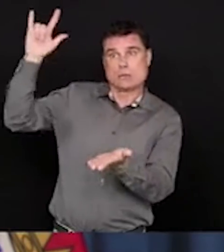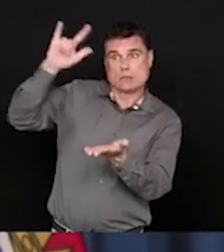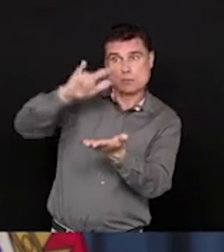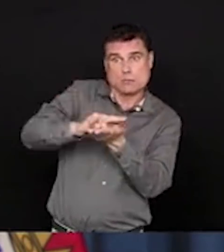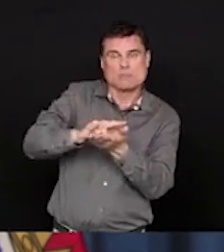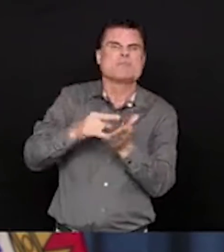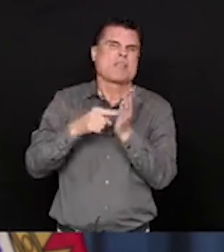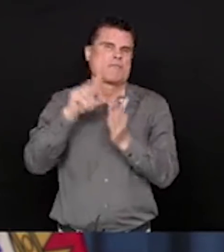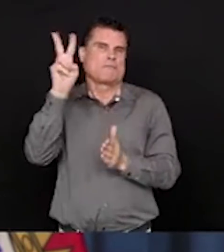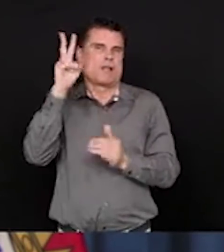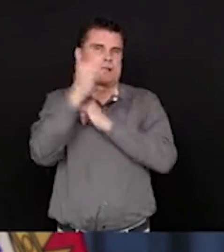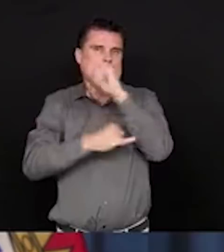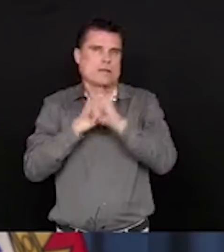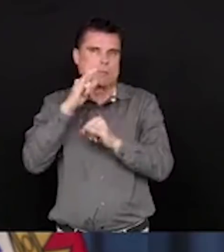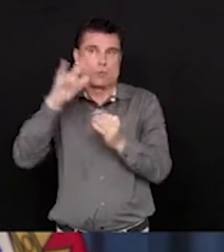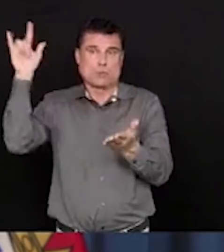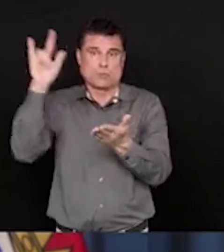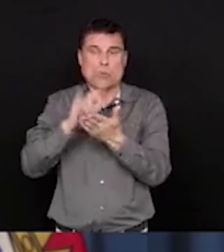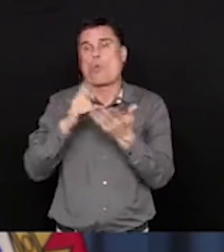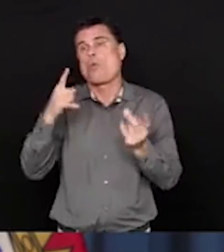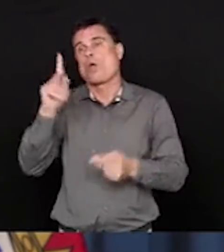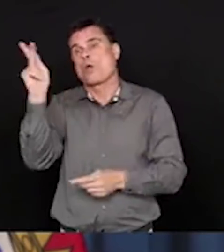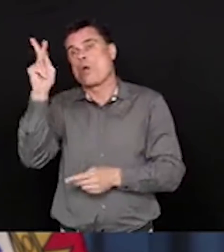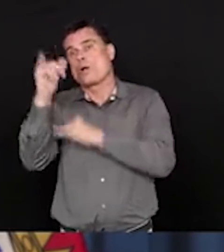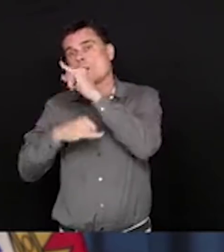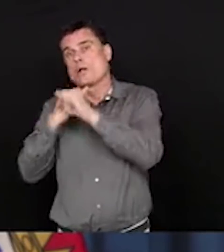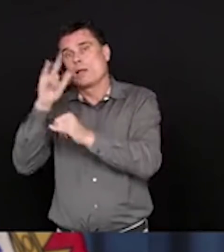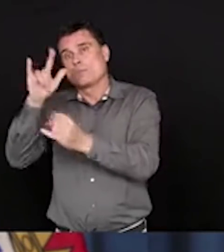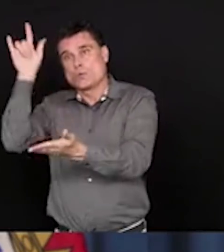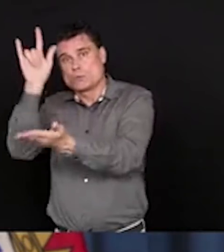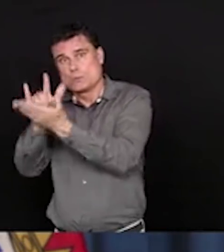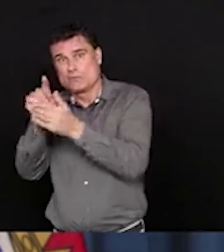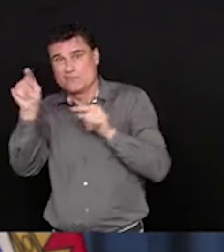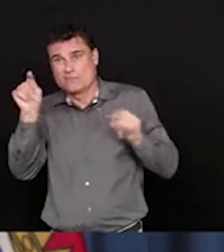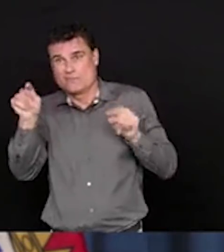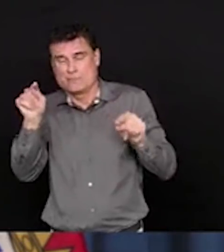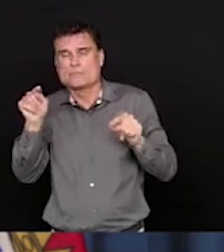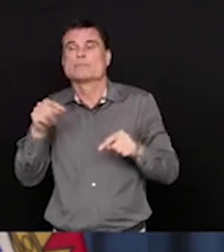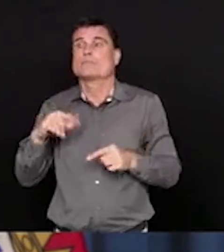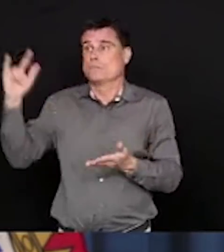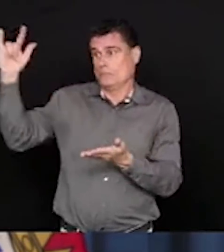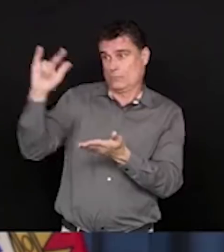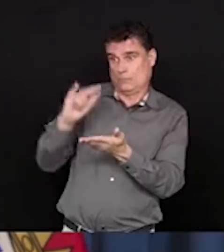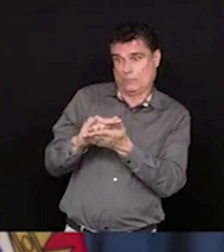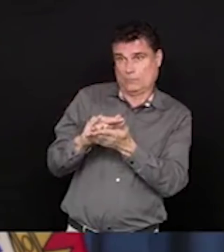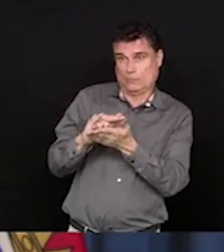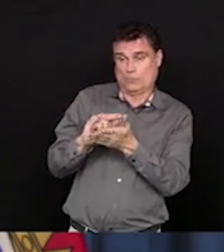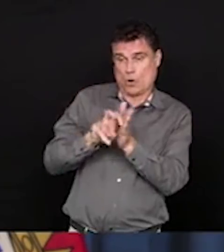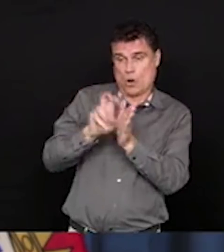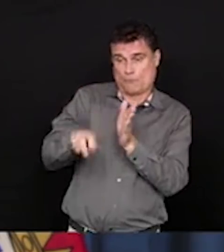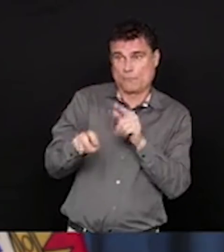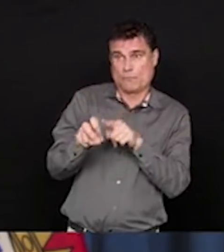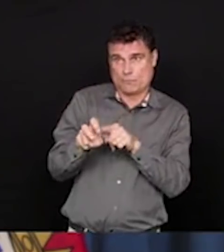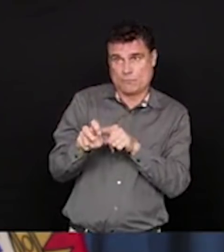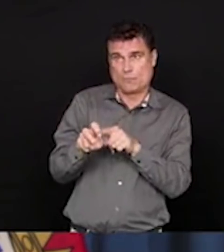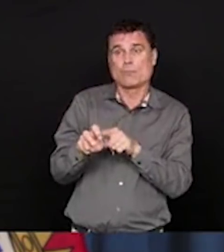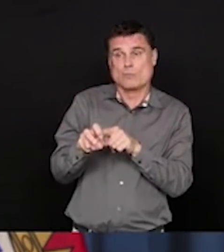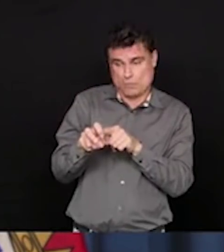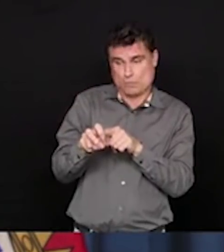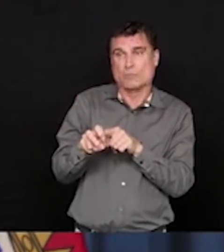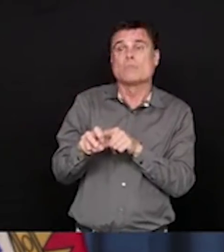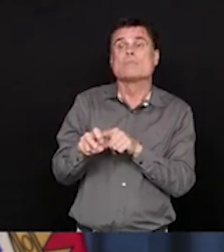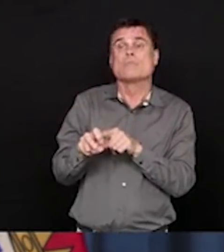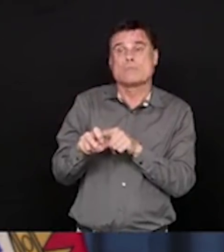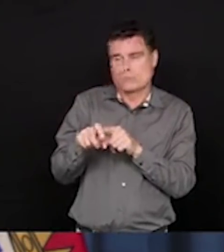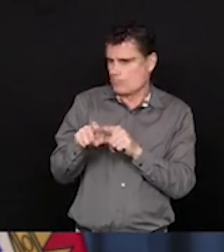Los Angeles, including flights that go to Kelowna and Victoria. So all of that requires everybody